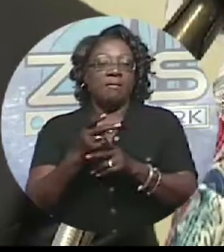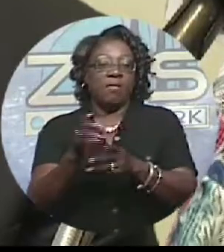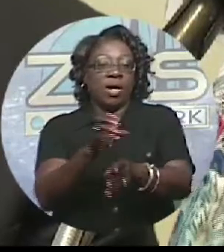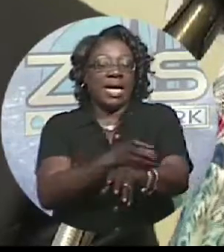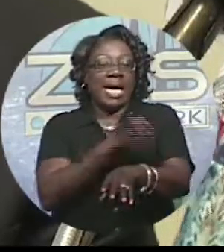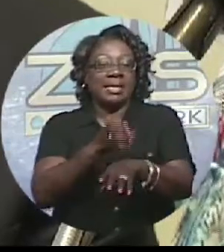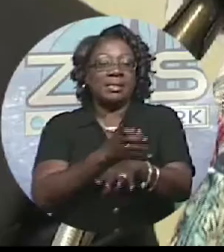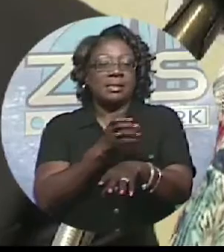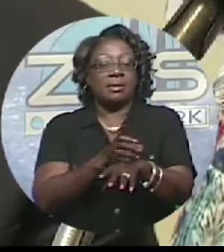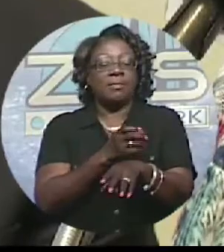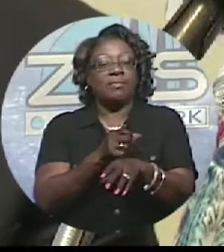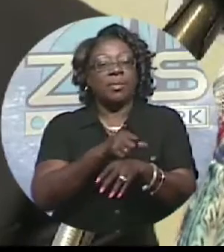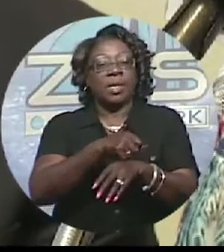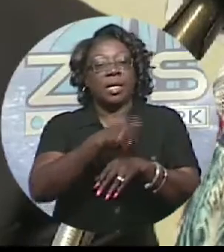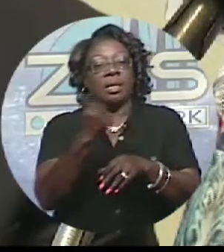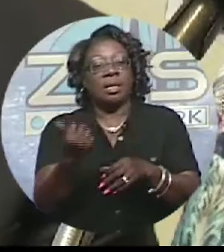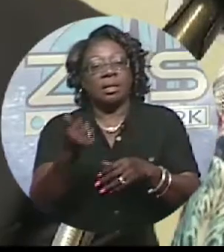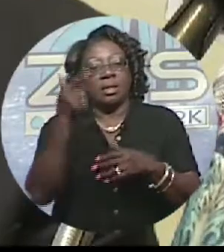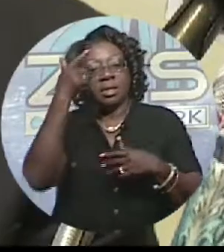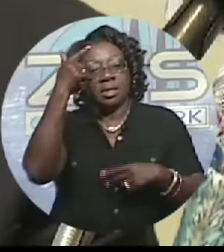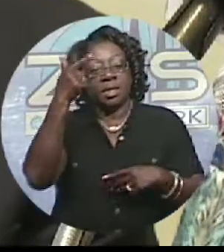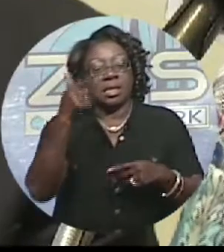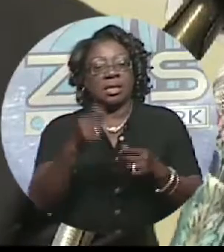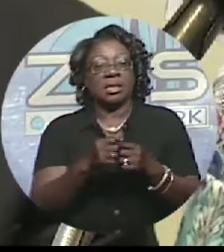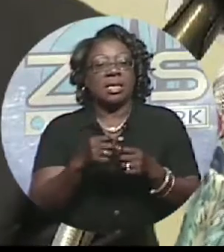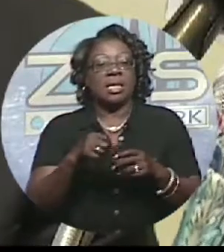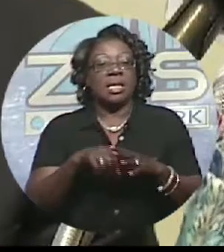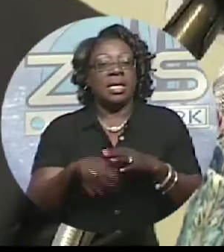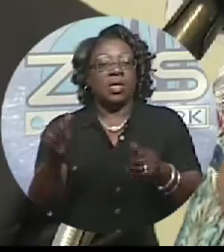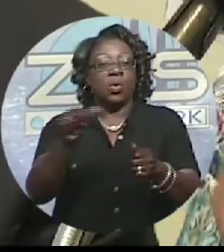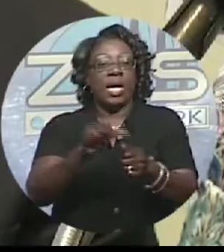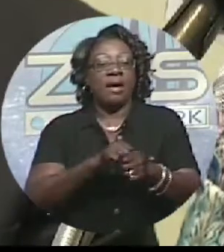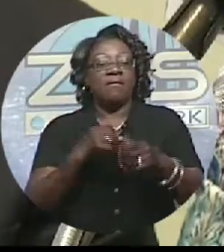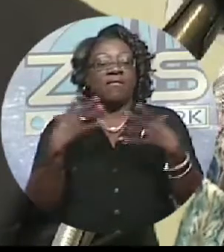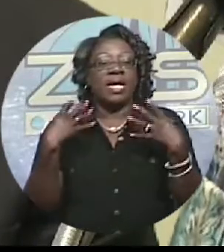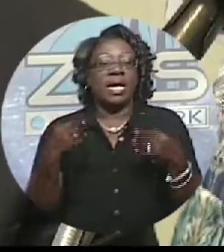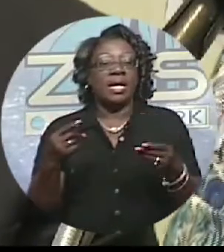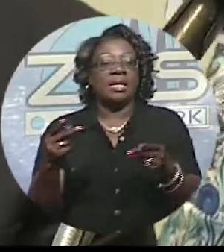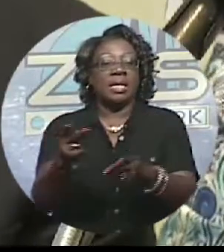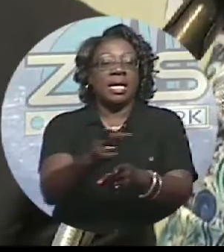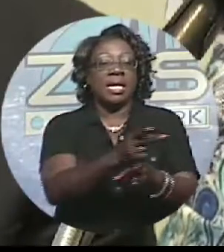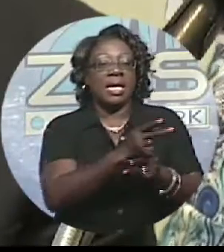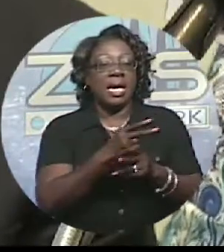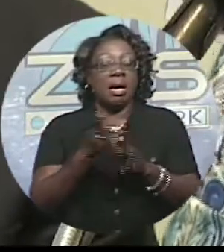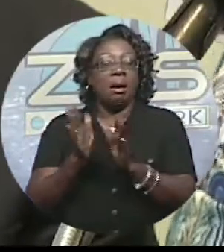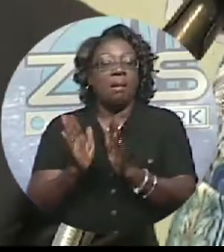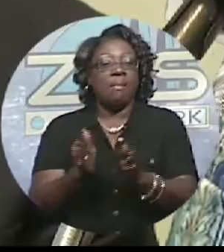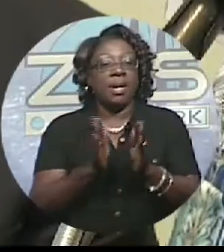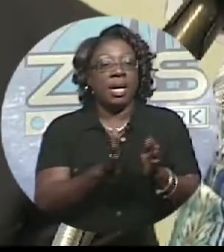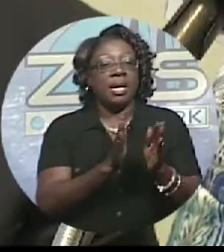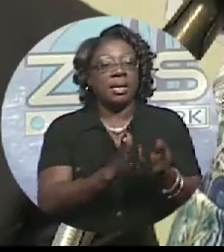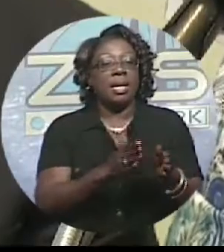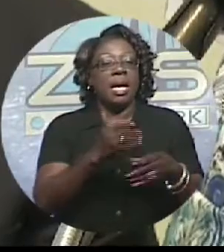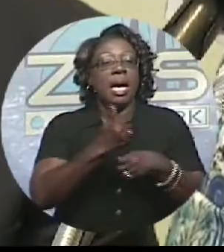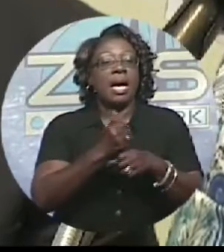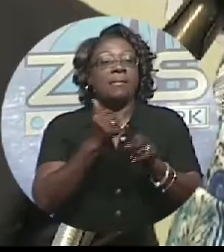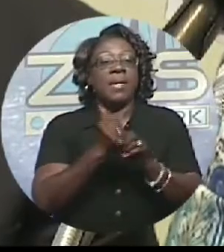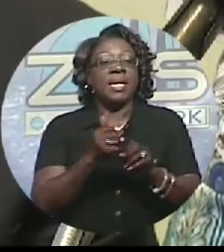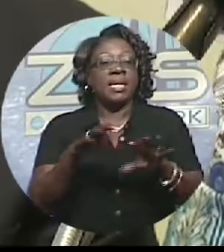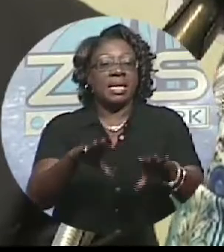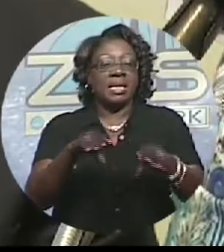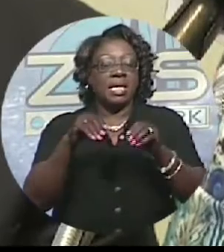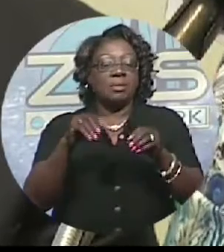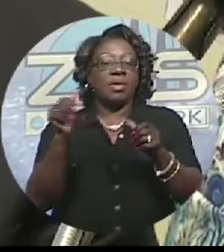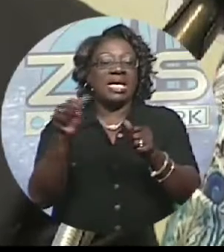and heart disease, etc., into every healthcare plan and make it available to